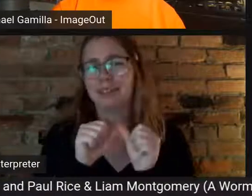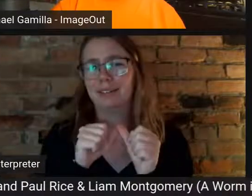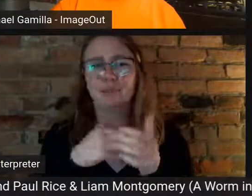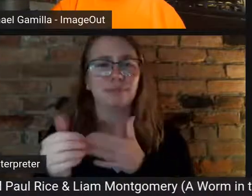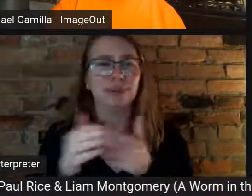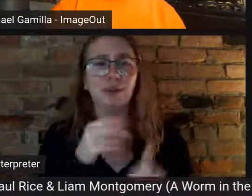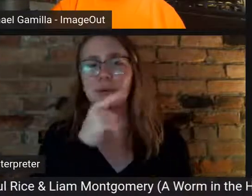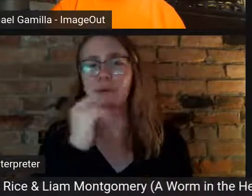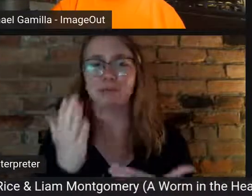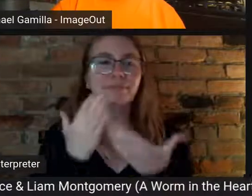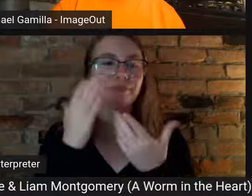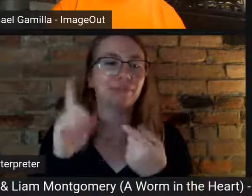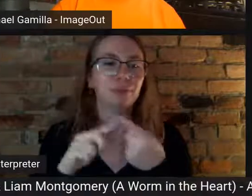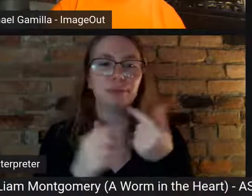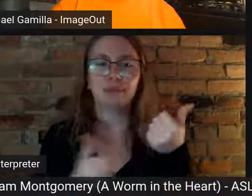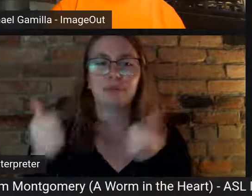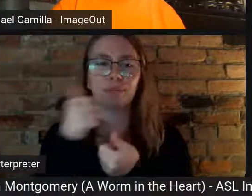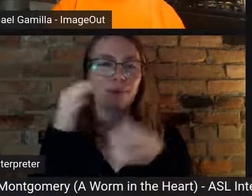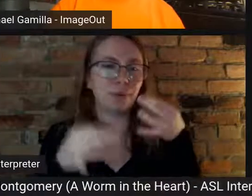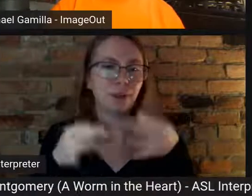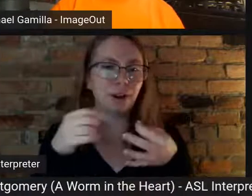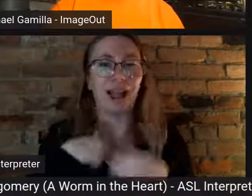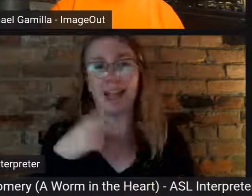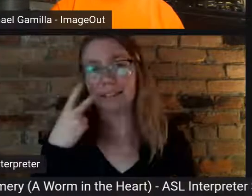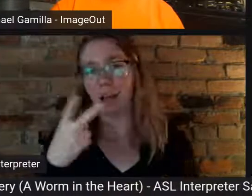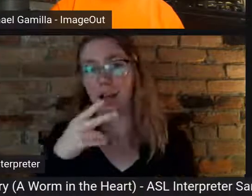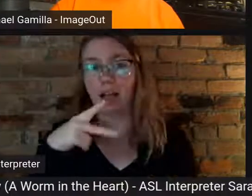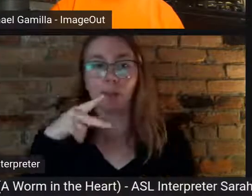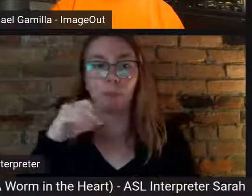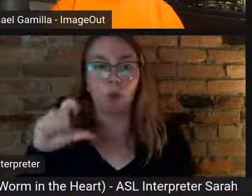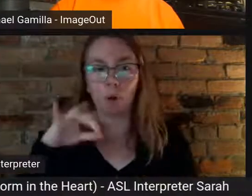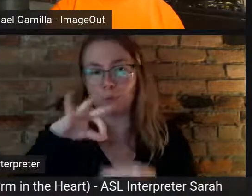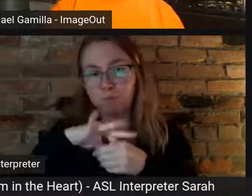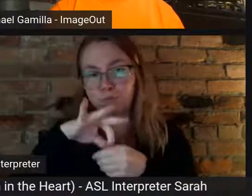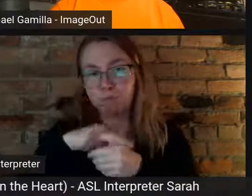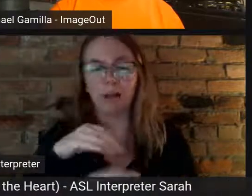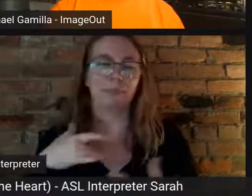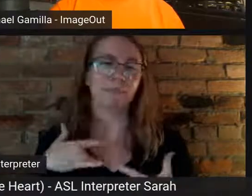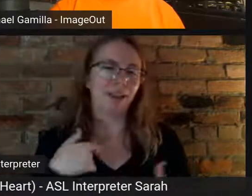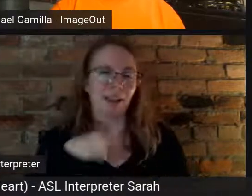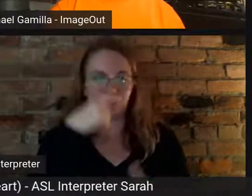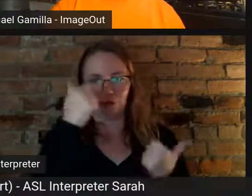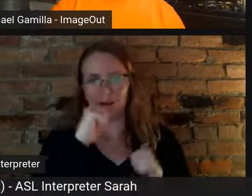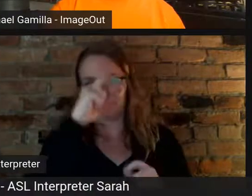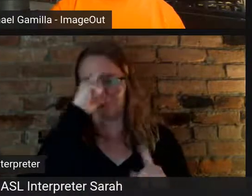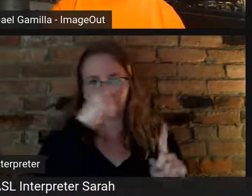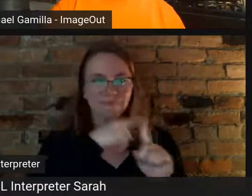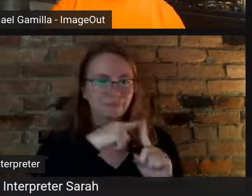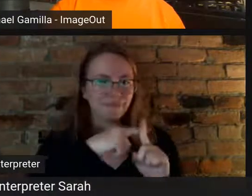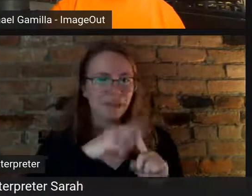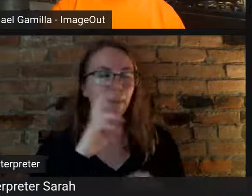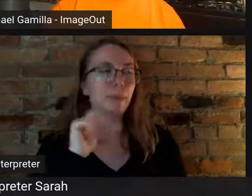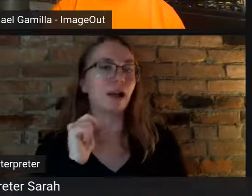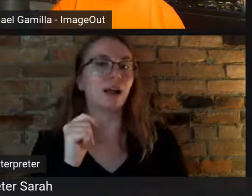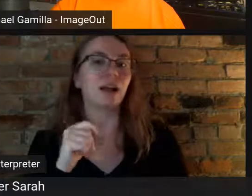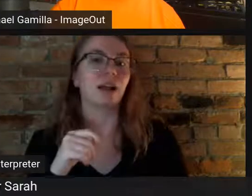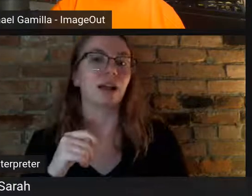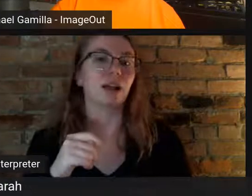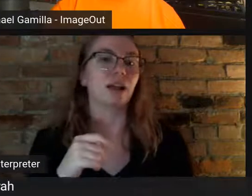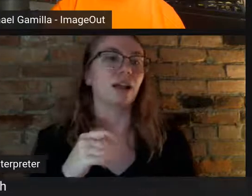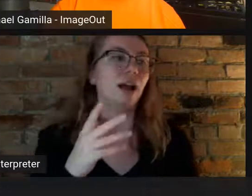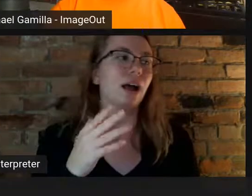you know, you've seen, I saw a poll of, I'm generally an optimist. I saw a very encouraging poll last week where nationwide support for marriage